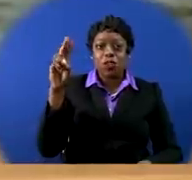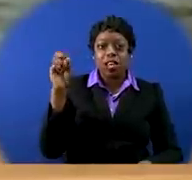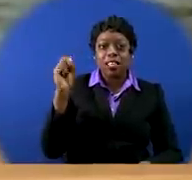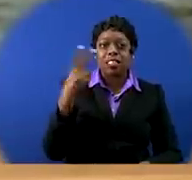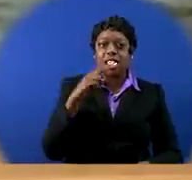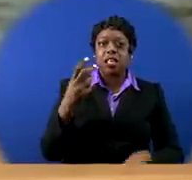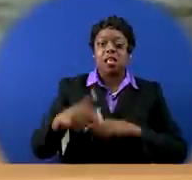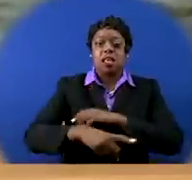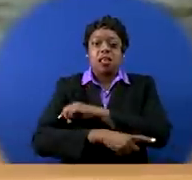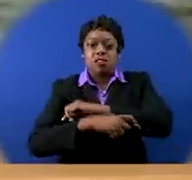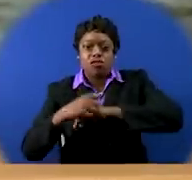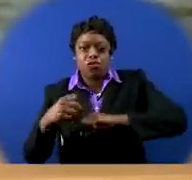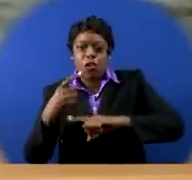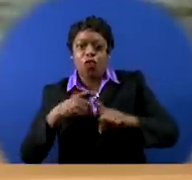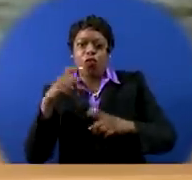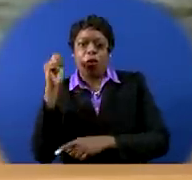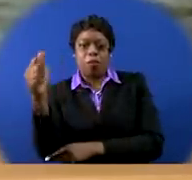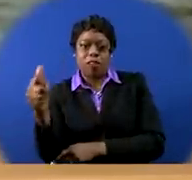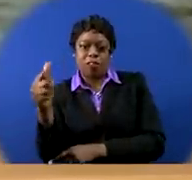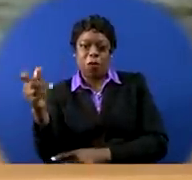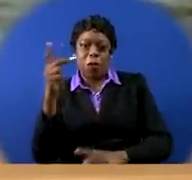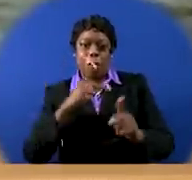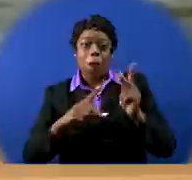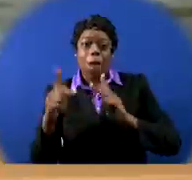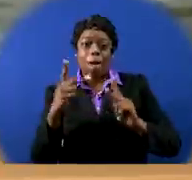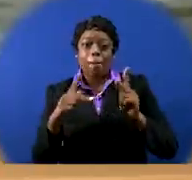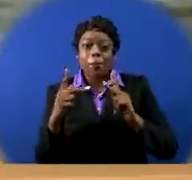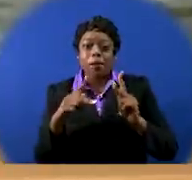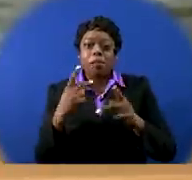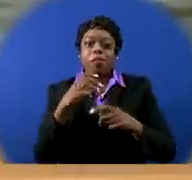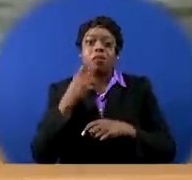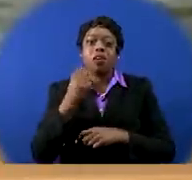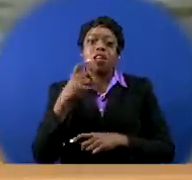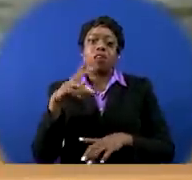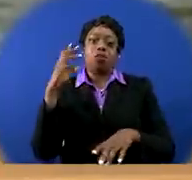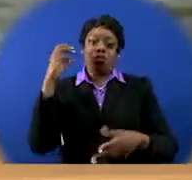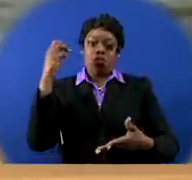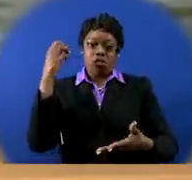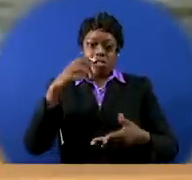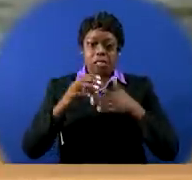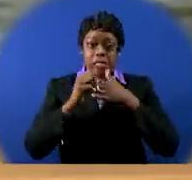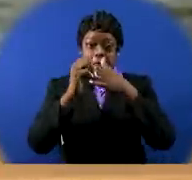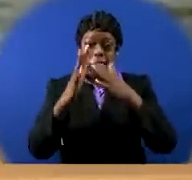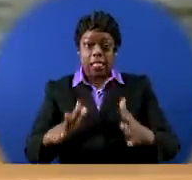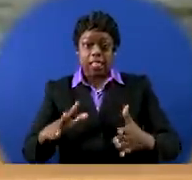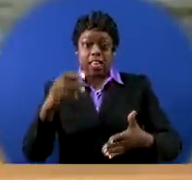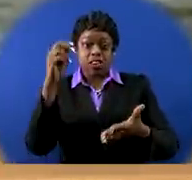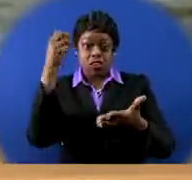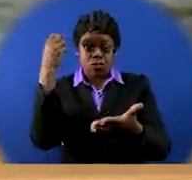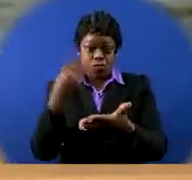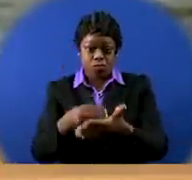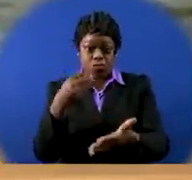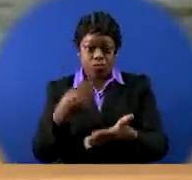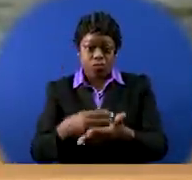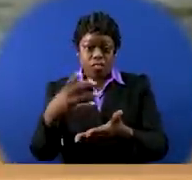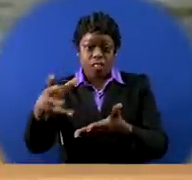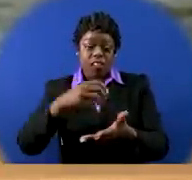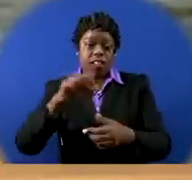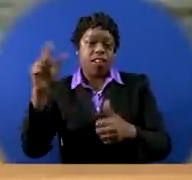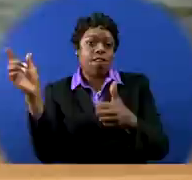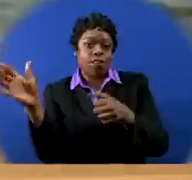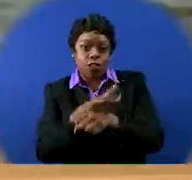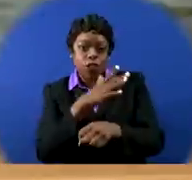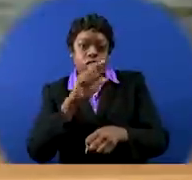He robbed his own people. He stole from his own people. He was the chief tax collector, and he would take some off the top to